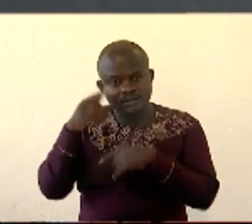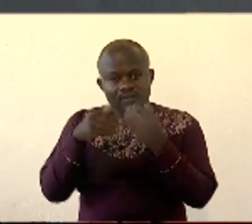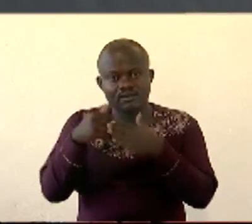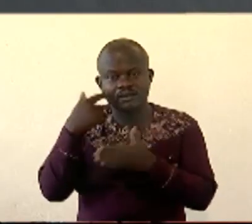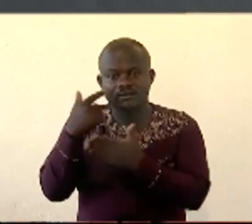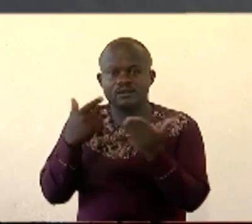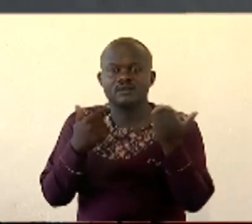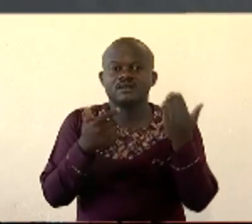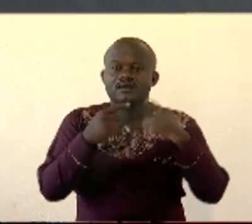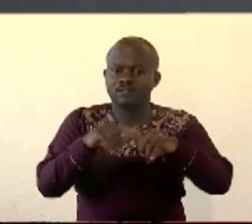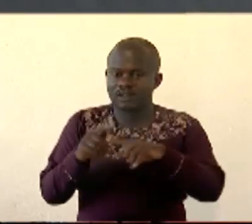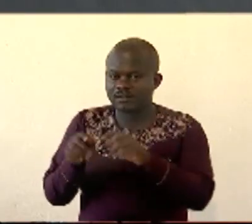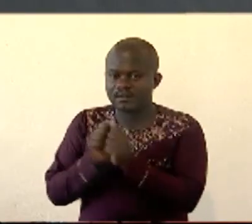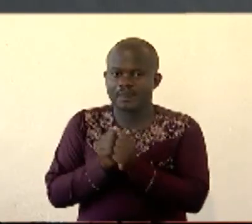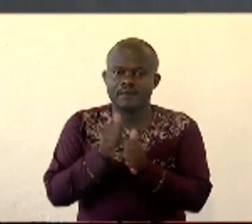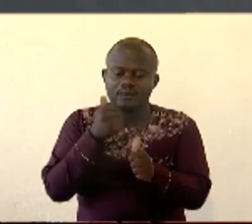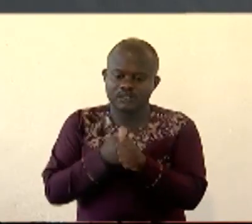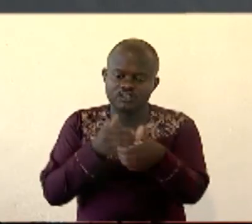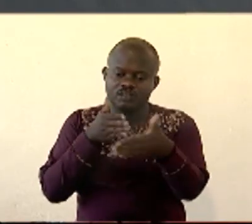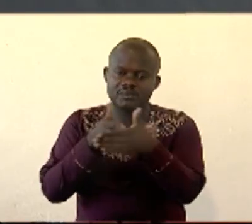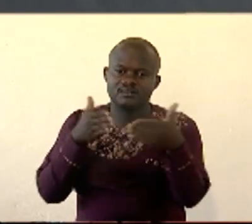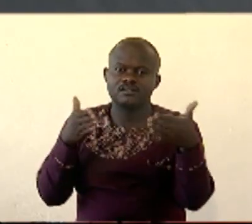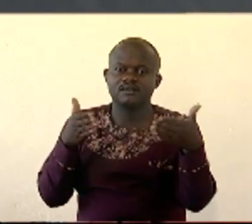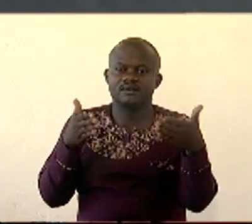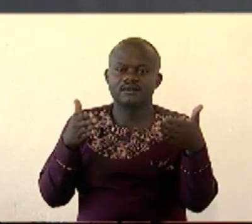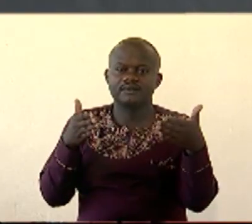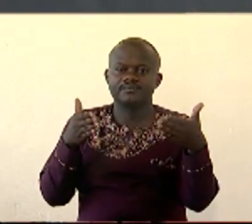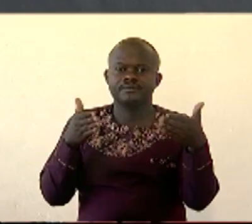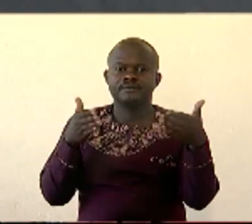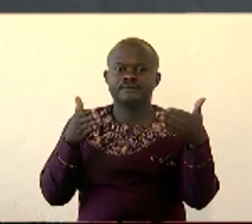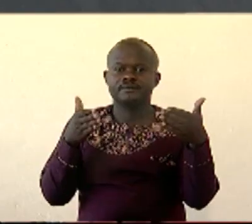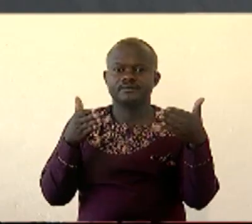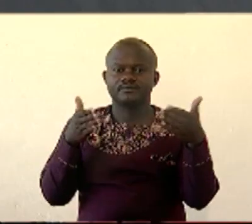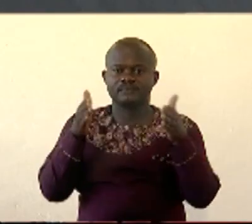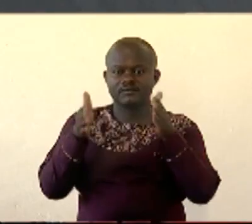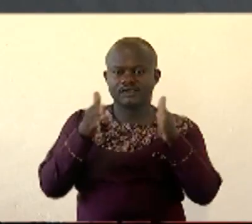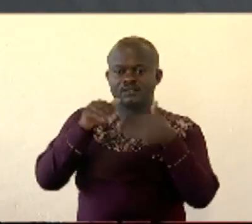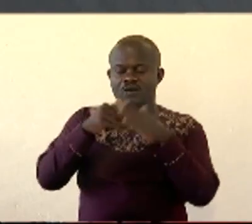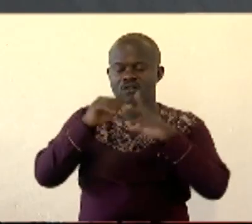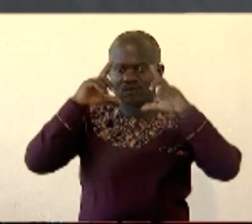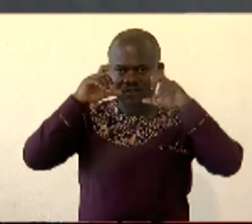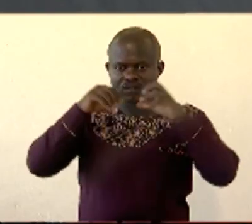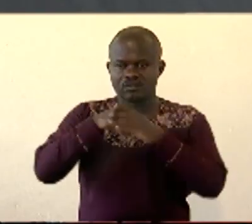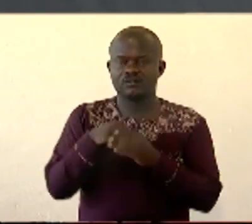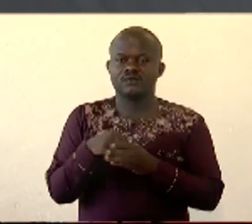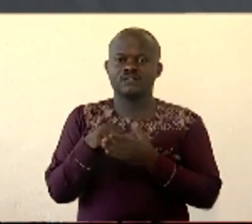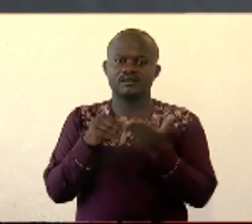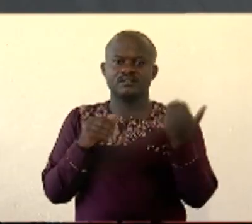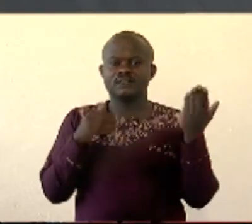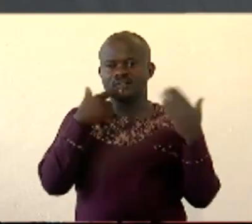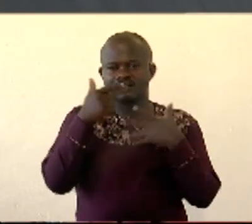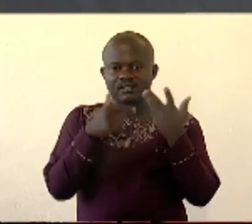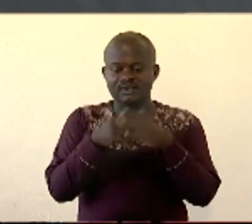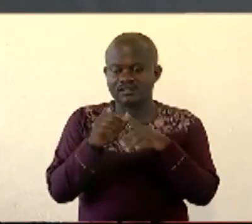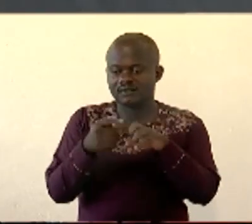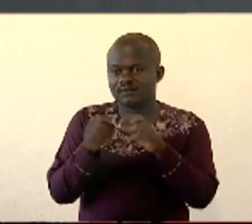are variables which limits the rate of photosynthesis. So these